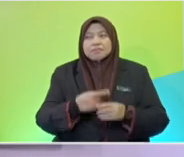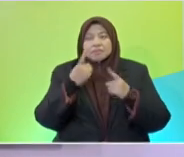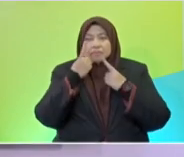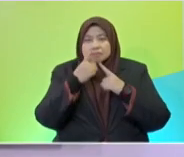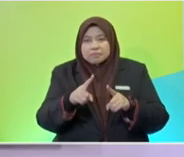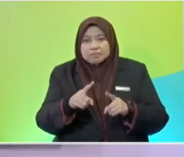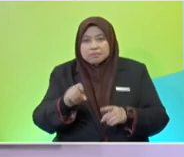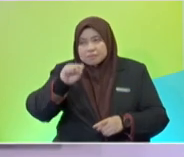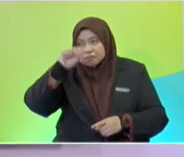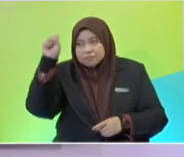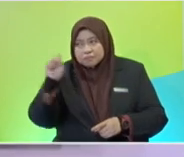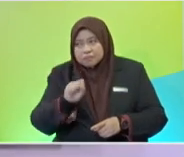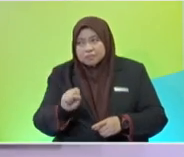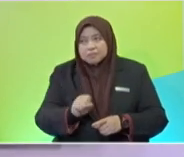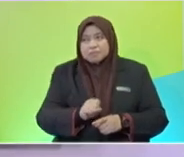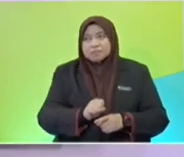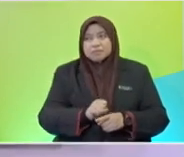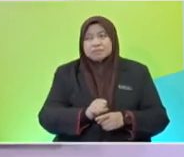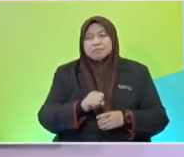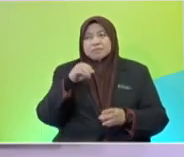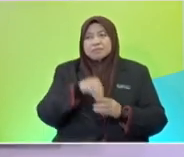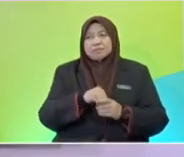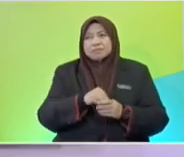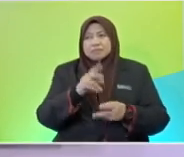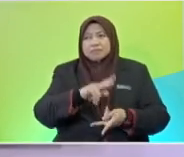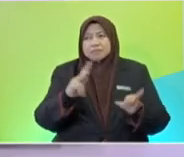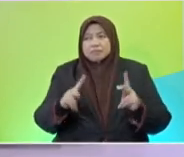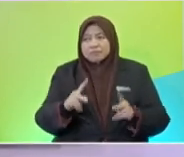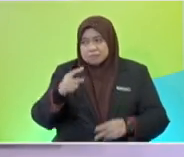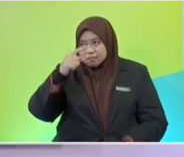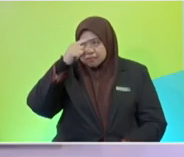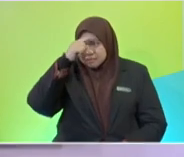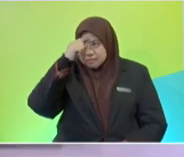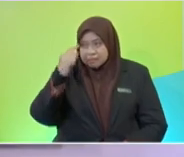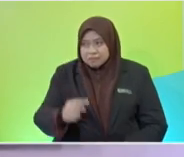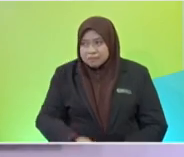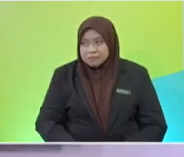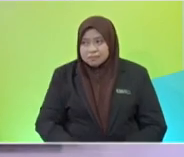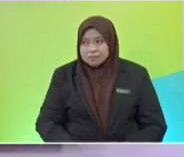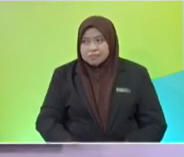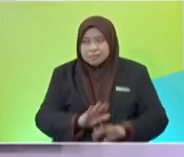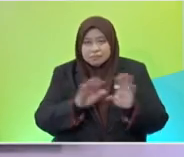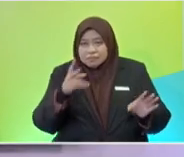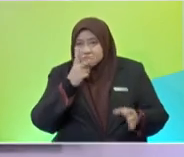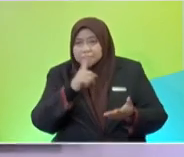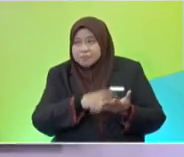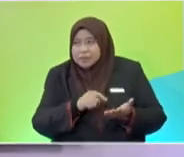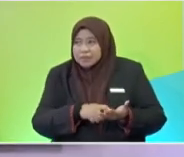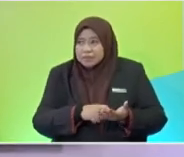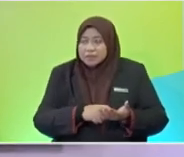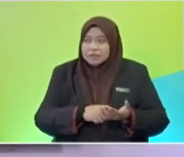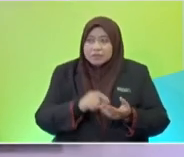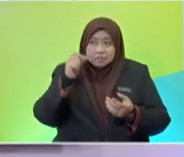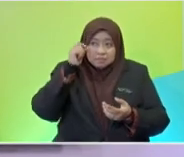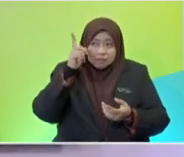the dark box. Oh, I can't see anything. You can't see anything? I can't see anything. Open your eyes.